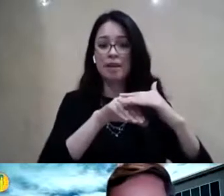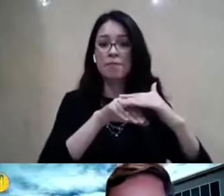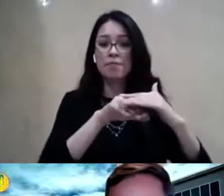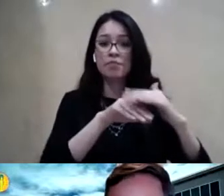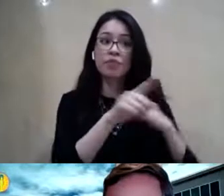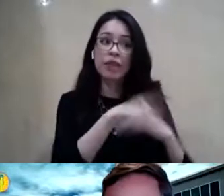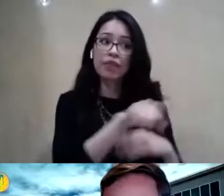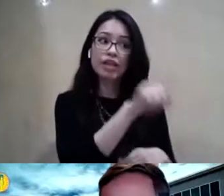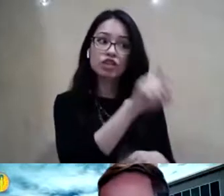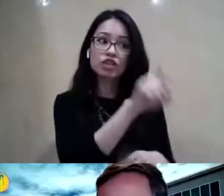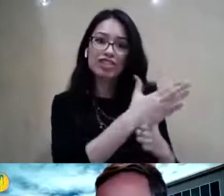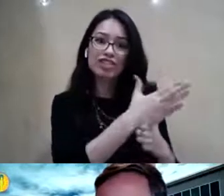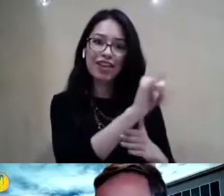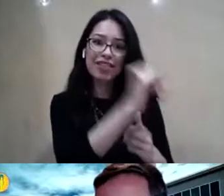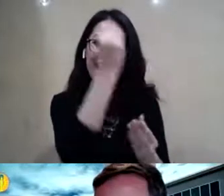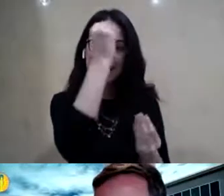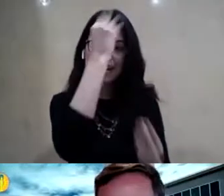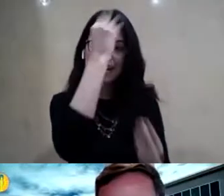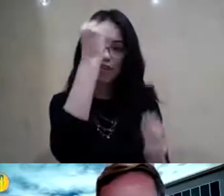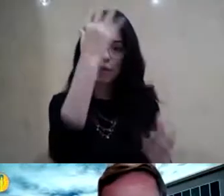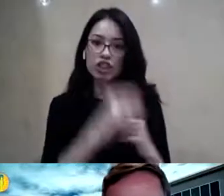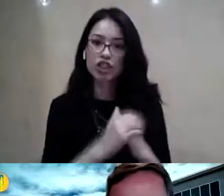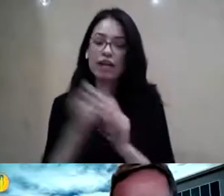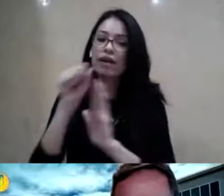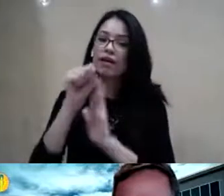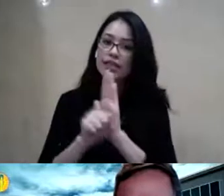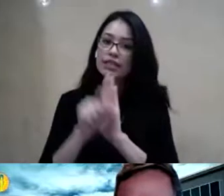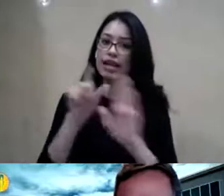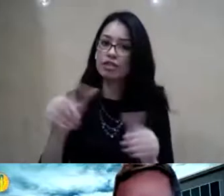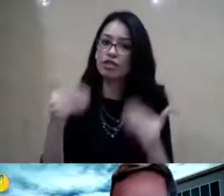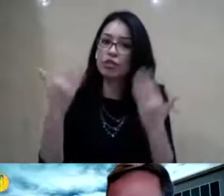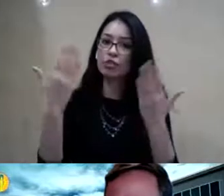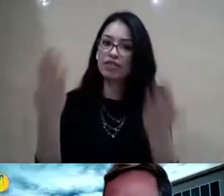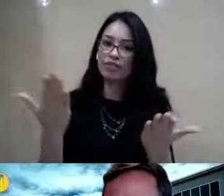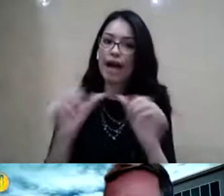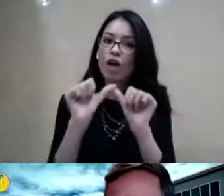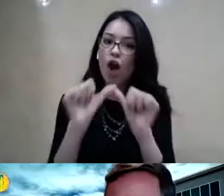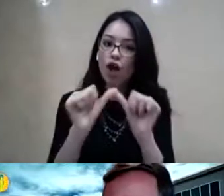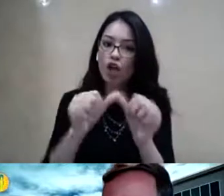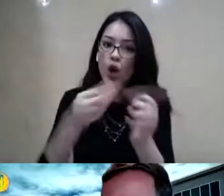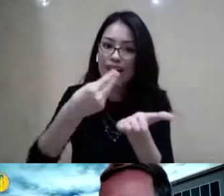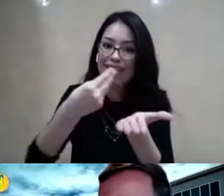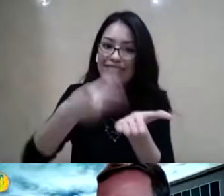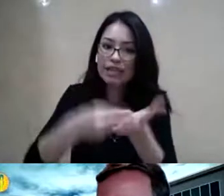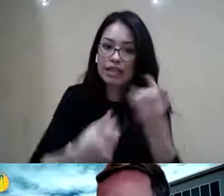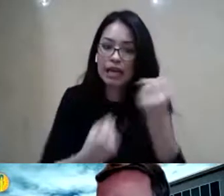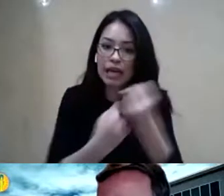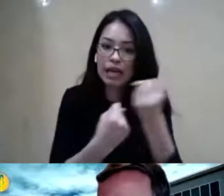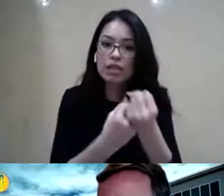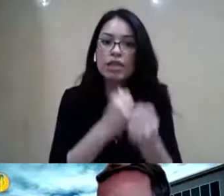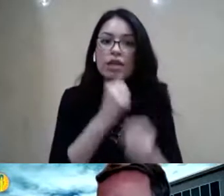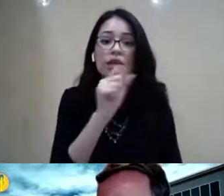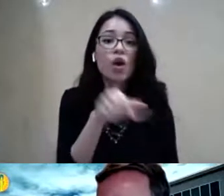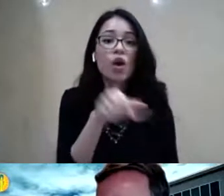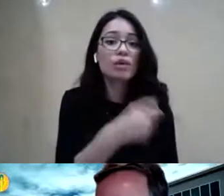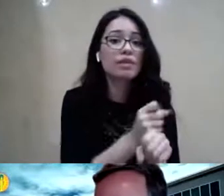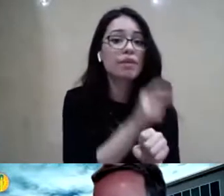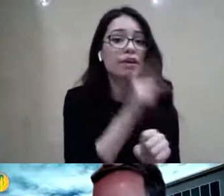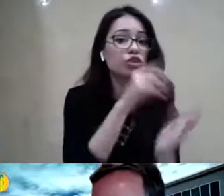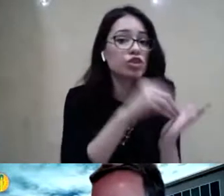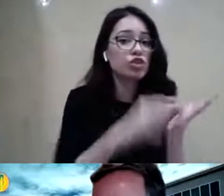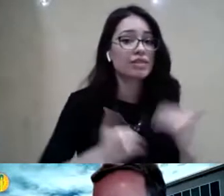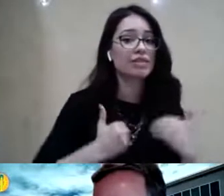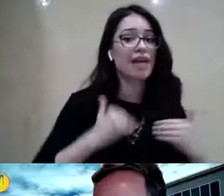expertise. And the state needs to provide ongoing funding so that we not only make sure students have access and their families have access